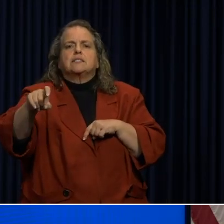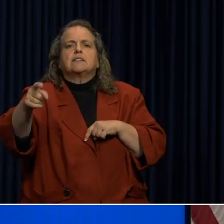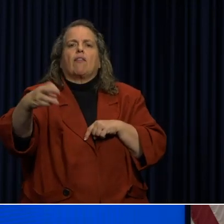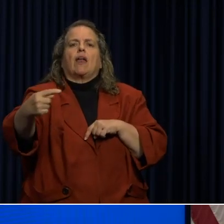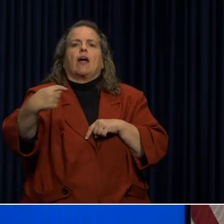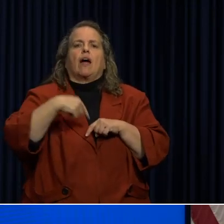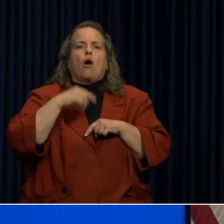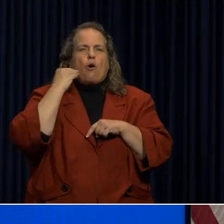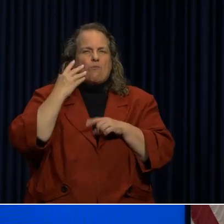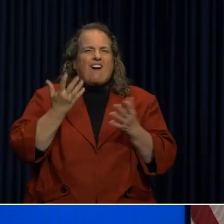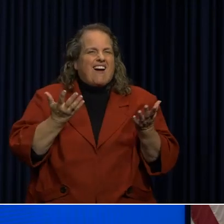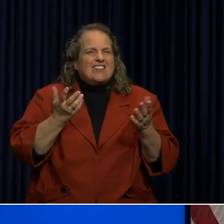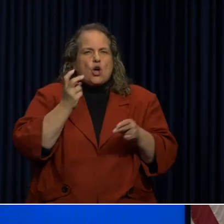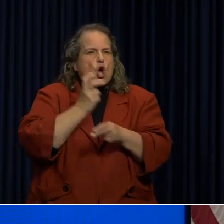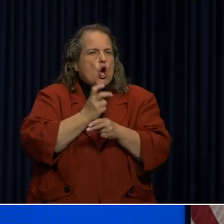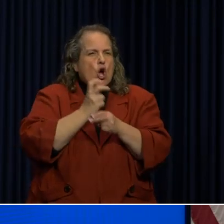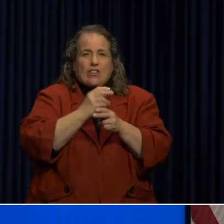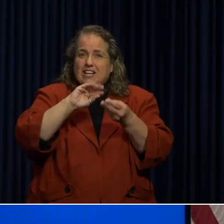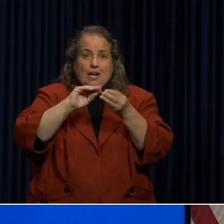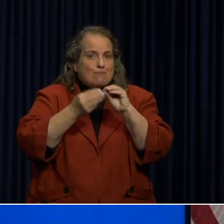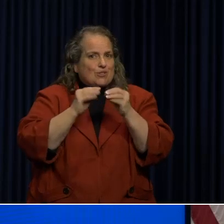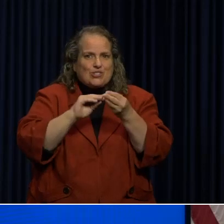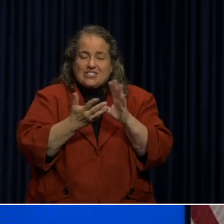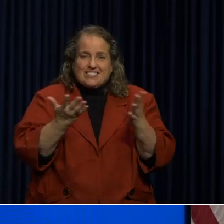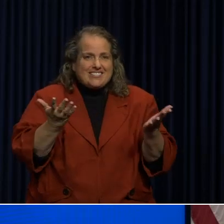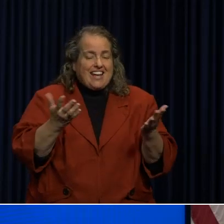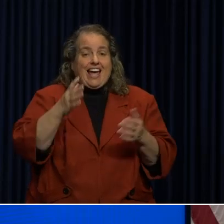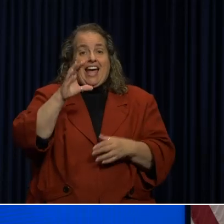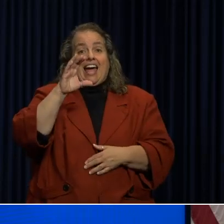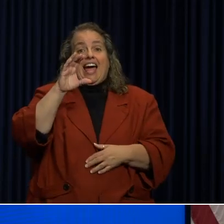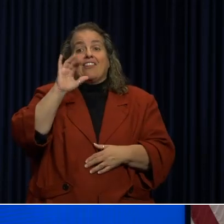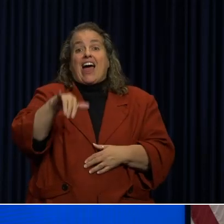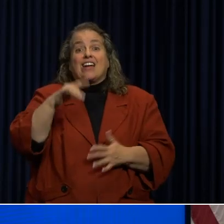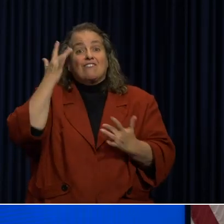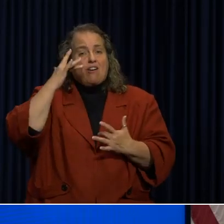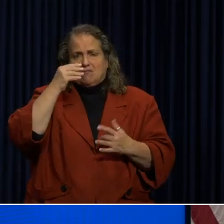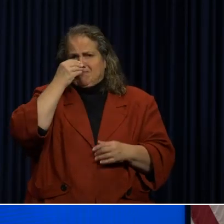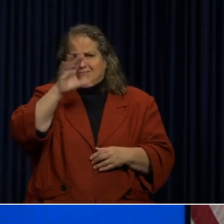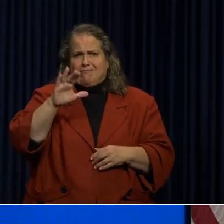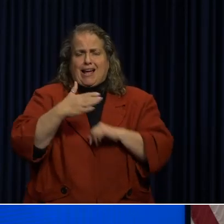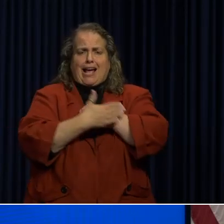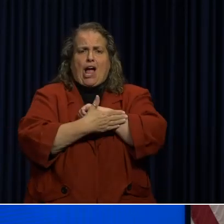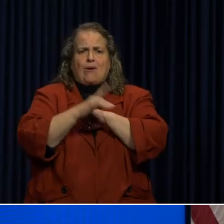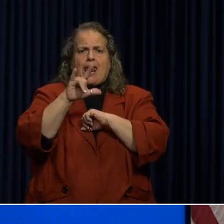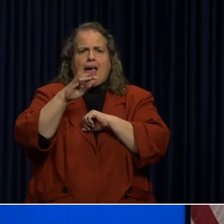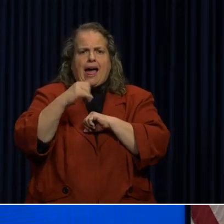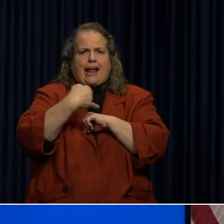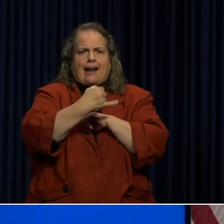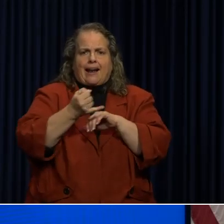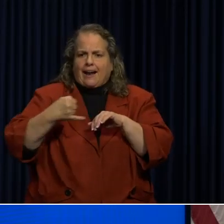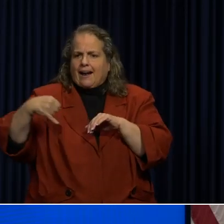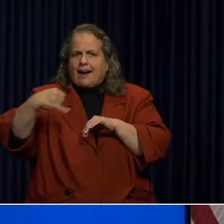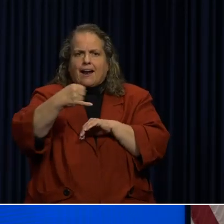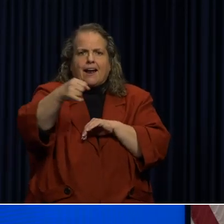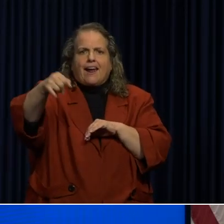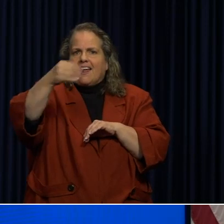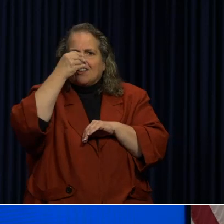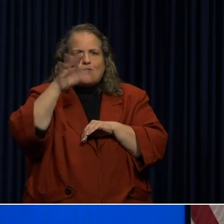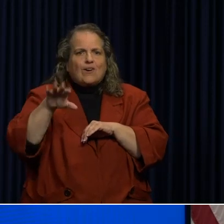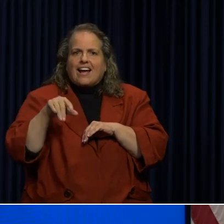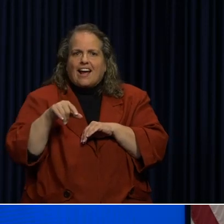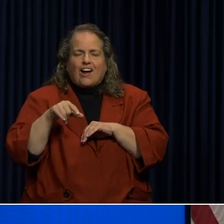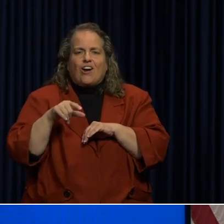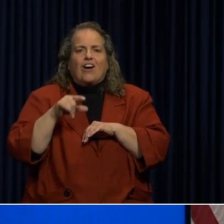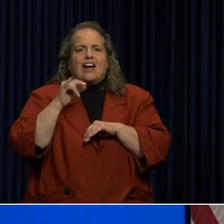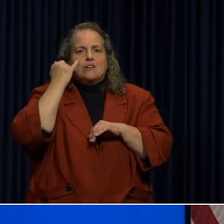remember that the virus doesn't care about county lines. So even if we miss a county and they live in a contiguous county, it's not like